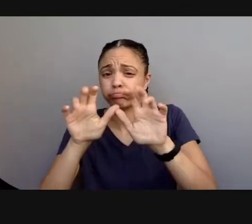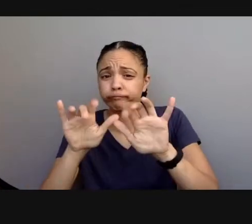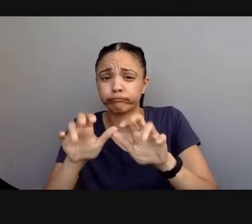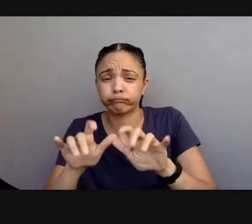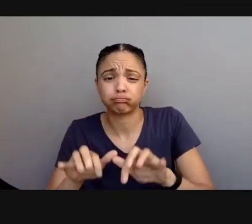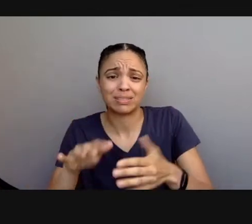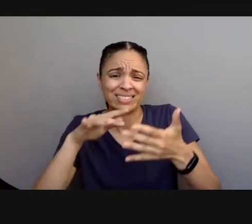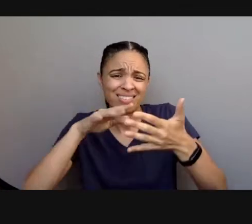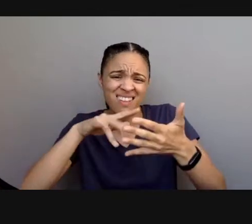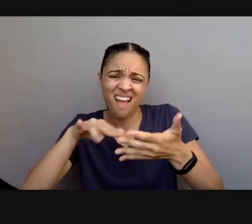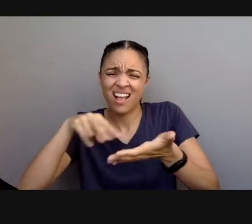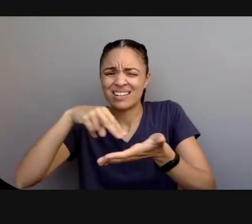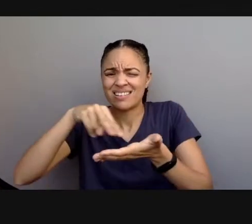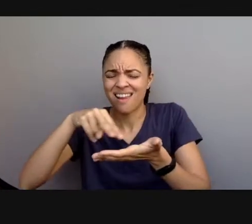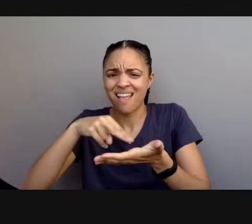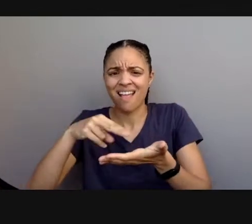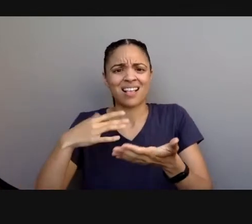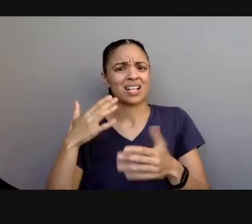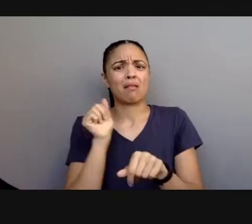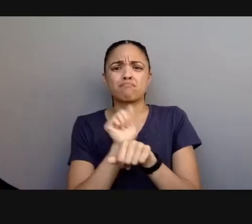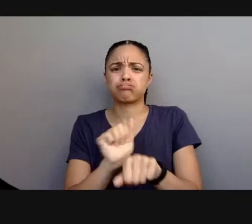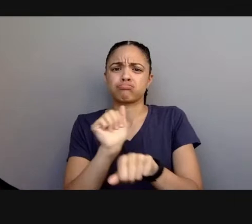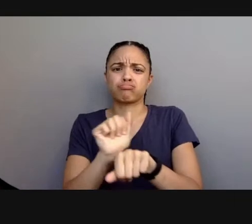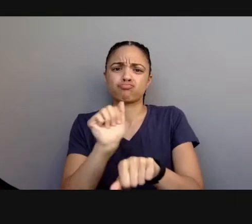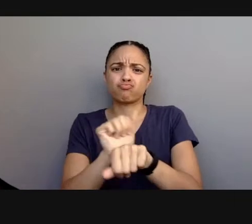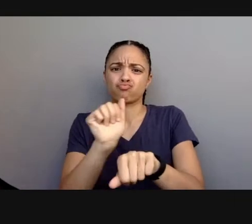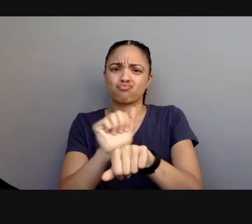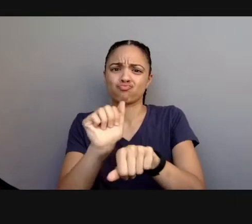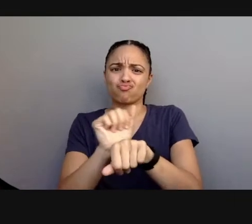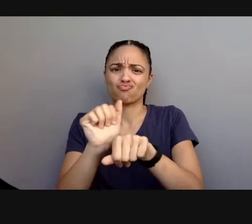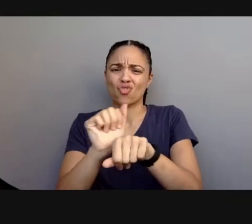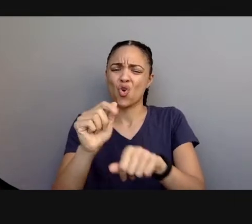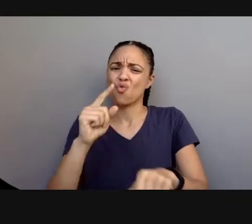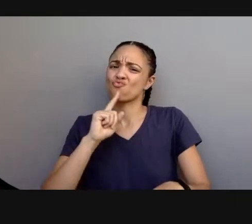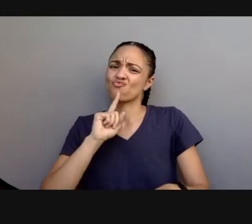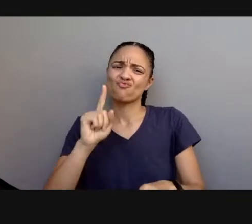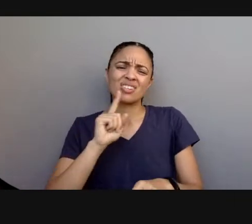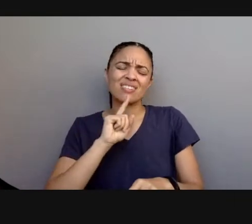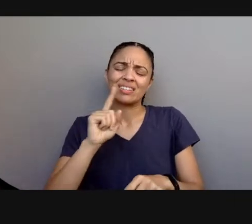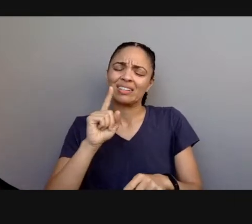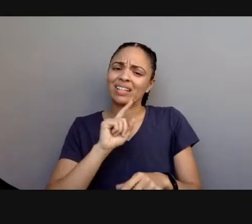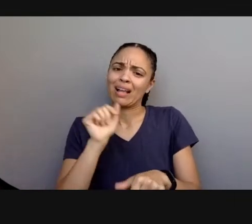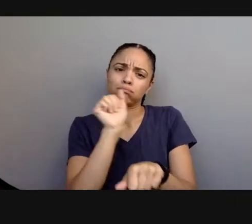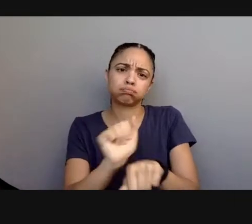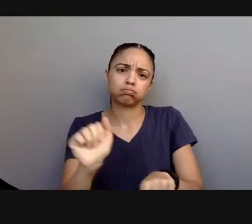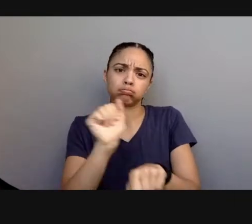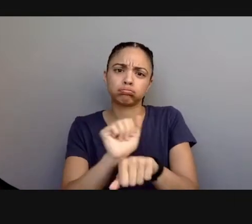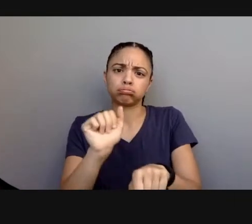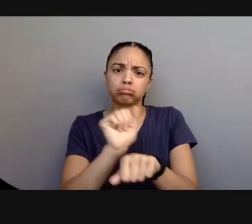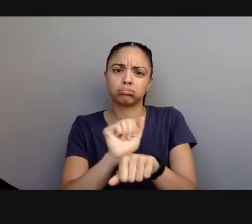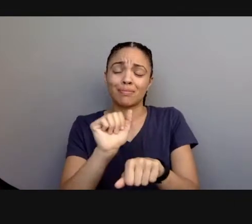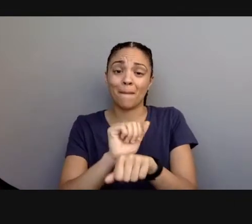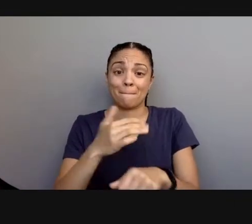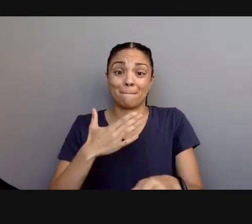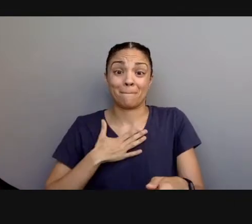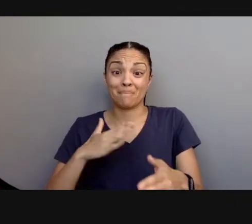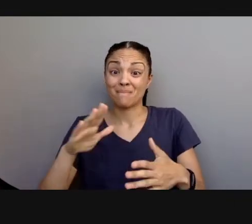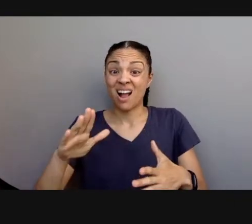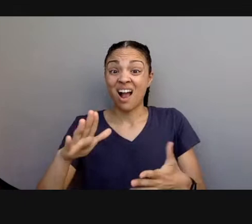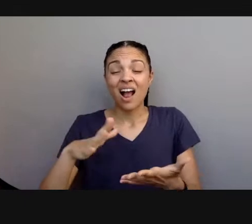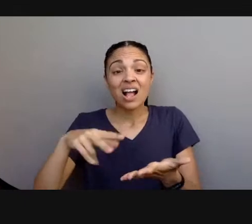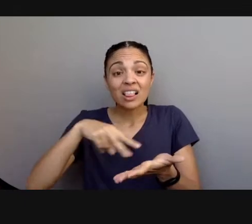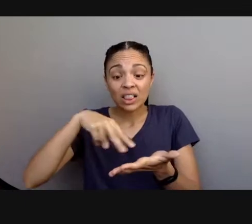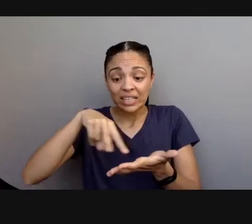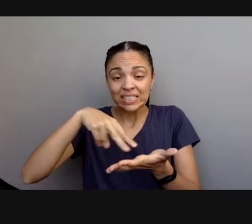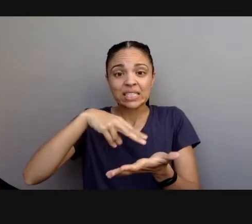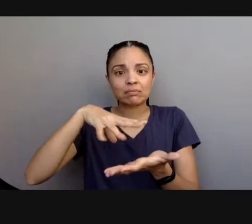into like this bullet train, this speeding train that really accelerated my growth and really accelerated the growth of my mind